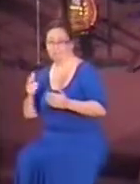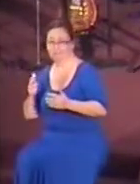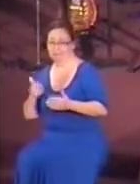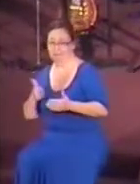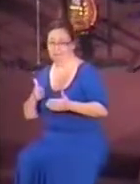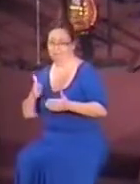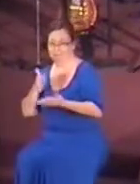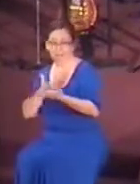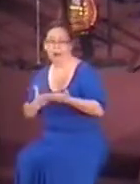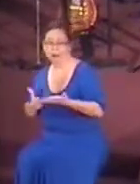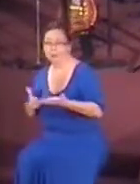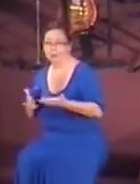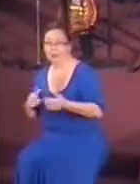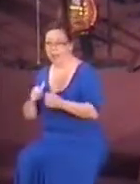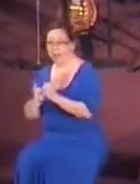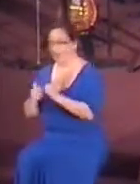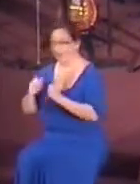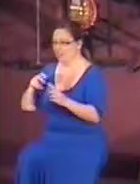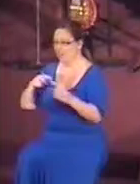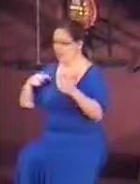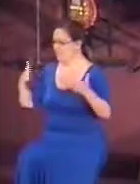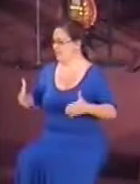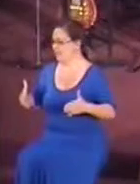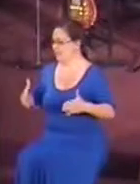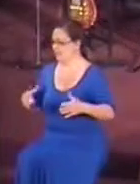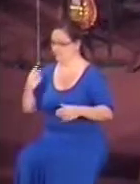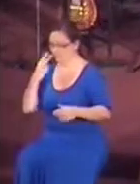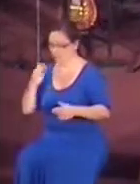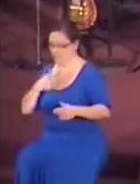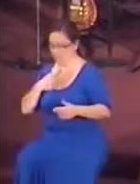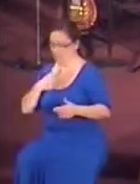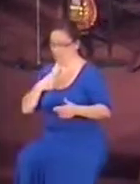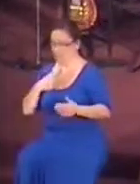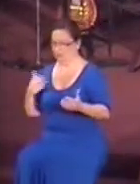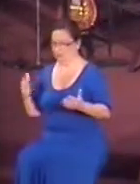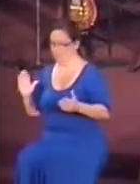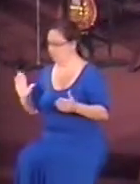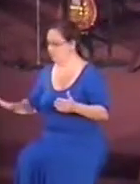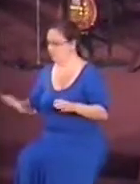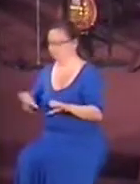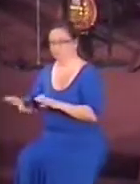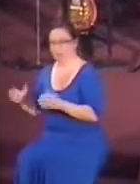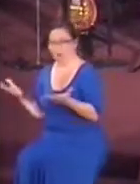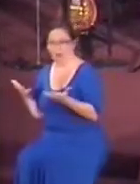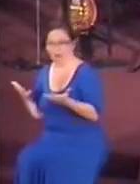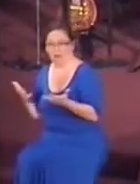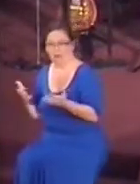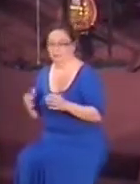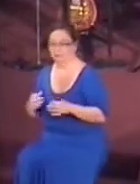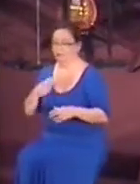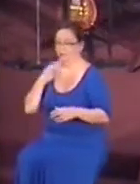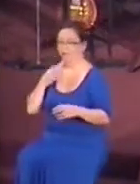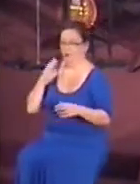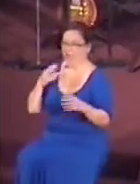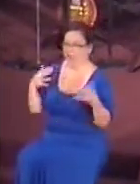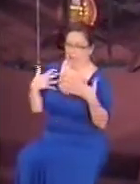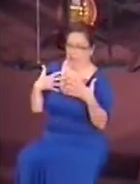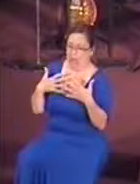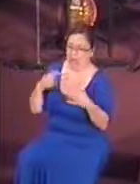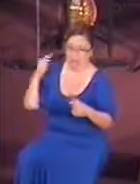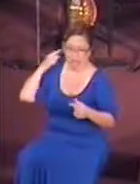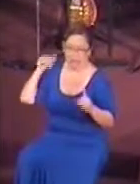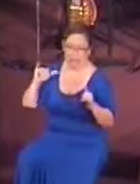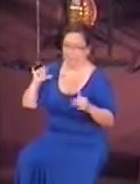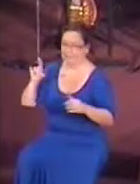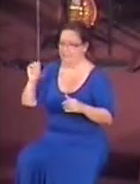to me? How are they perceiving me? What are their tactics? And so the guy who reads it has this very rustic voice, and it's kind of scary, and it kind of sounds like a demon, you know